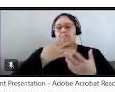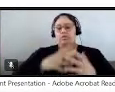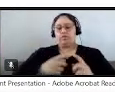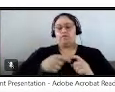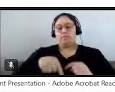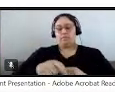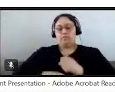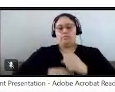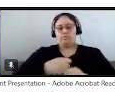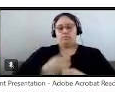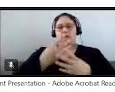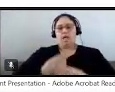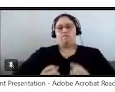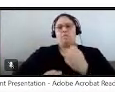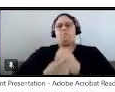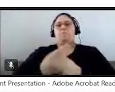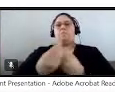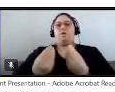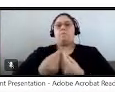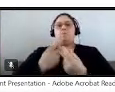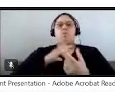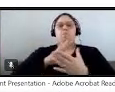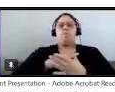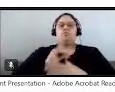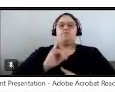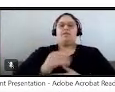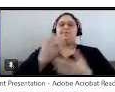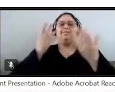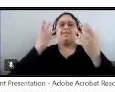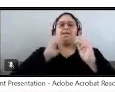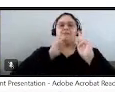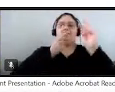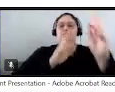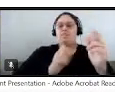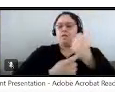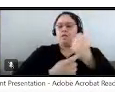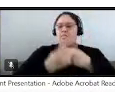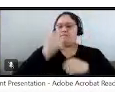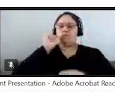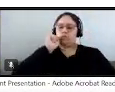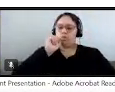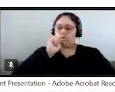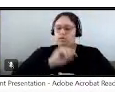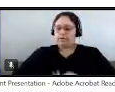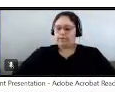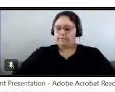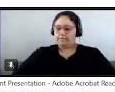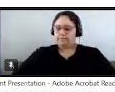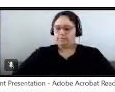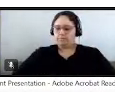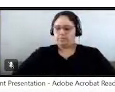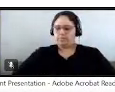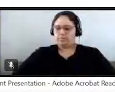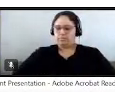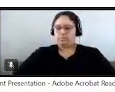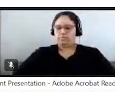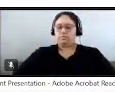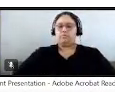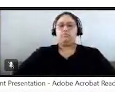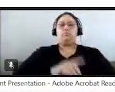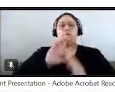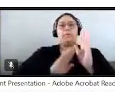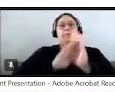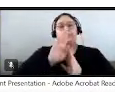this year, there is an isolated incident specifically for that because of the study visit that took place in the first quarter, which obviously had caused a spike in the